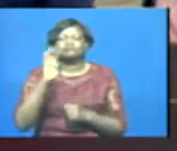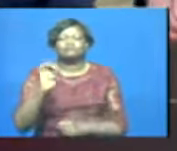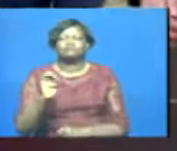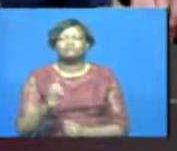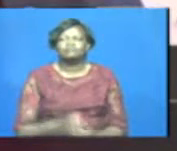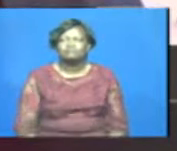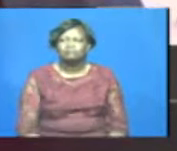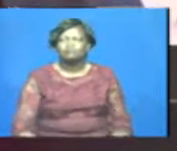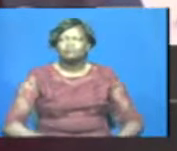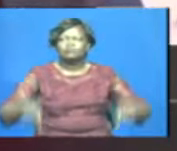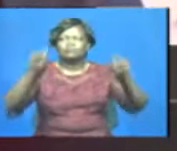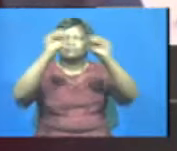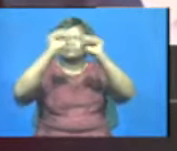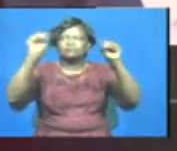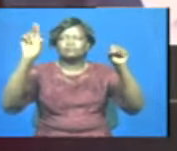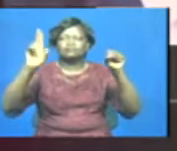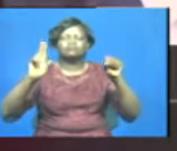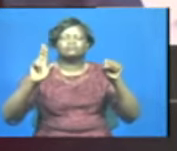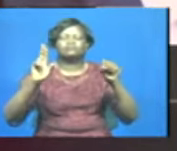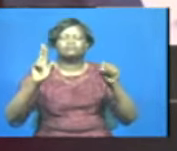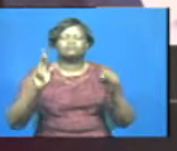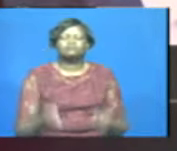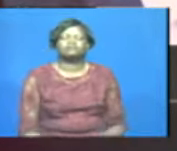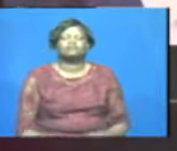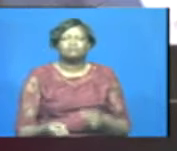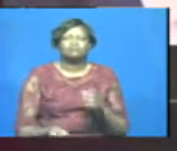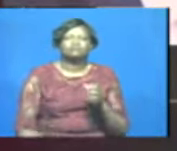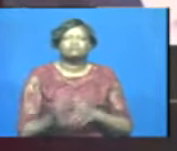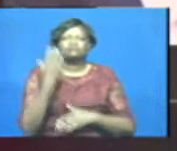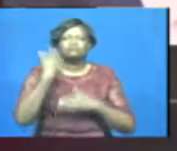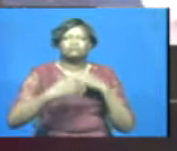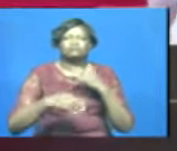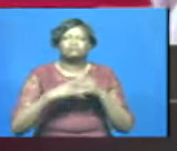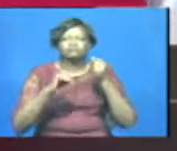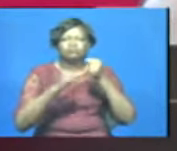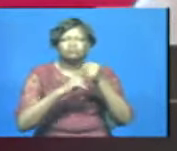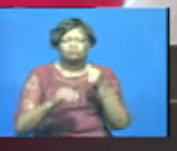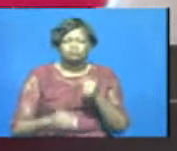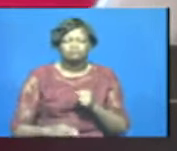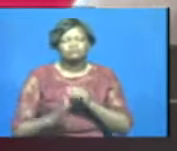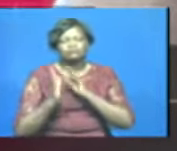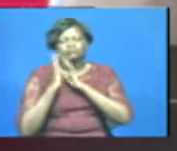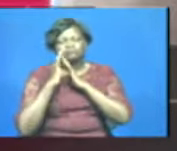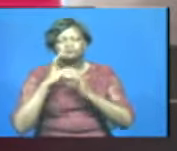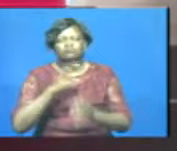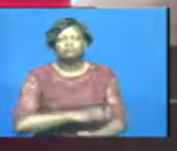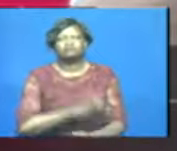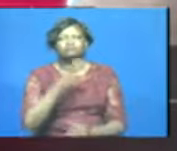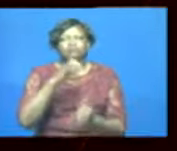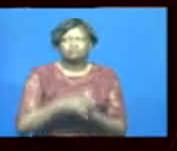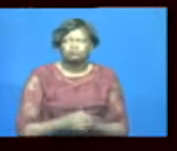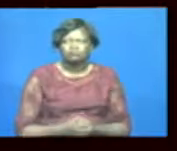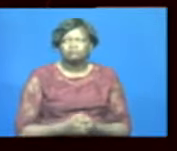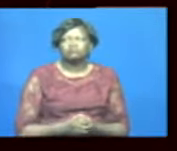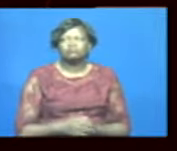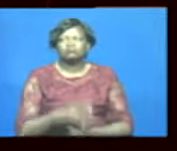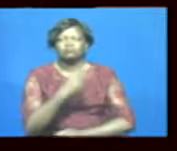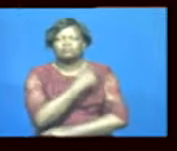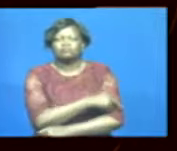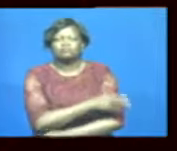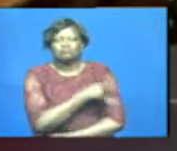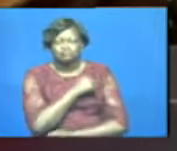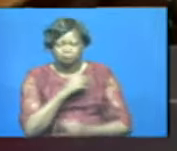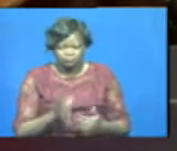President Uhuru Kenyatta commissions construction of a 600-bed capacity neuropsychiatric hospital.